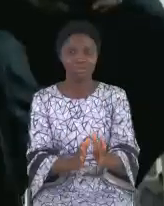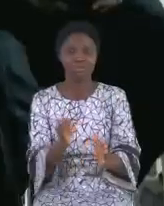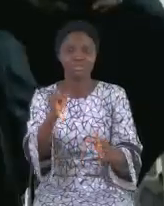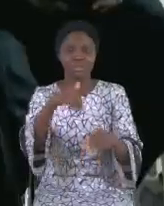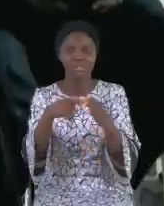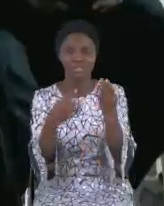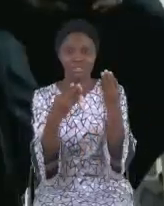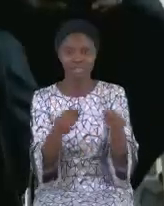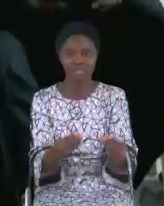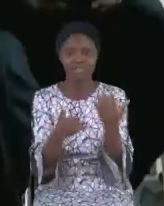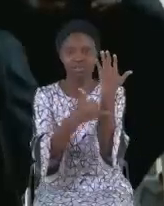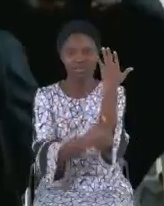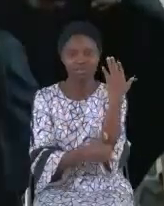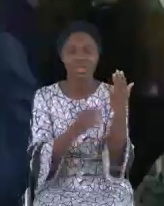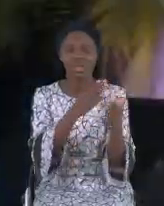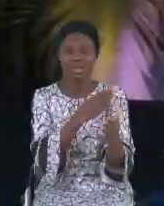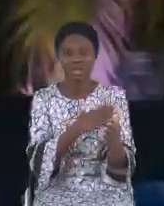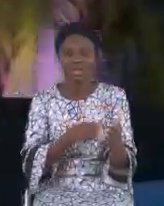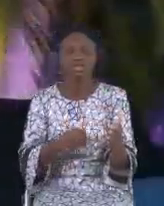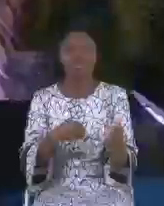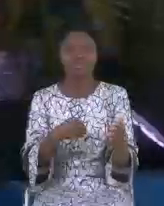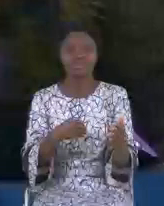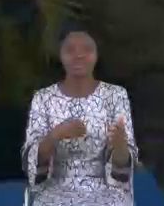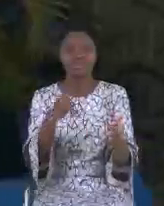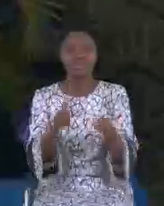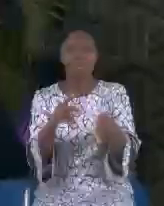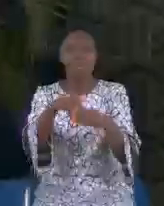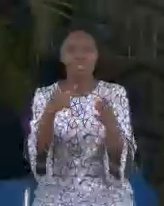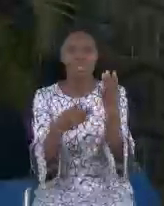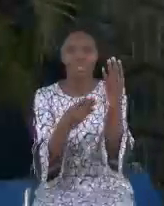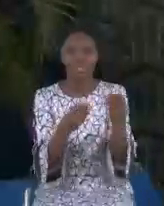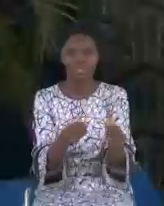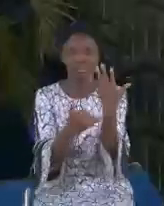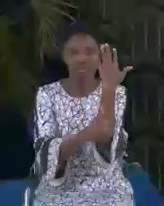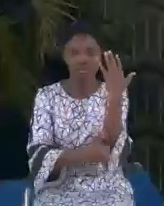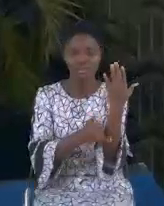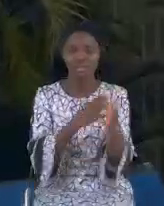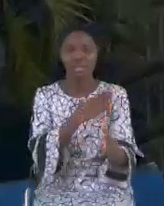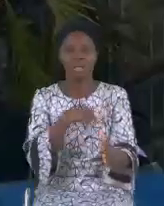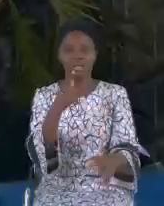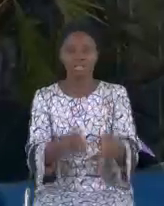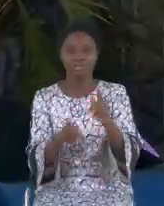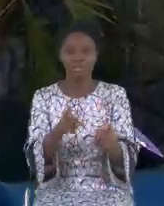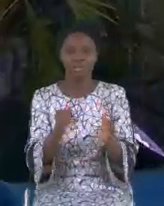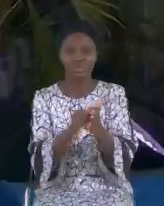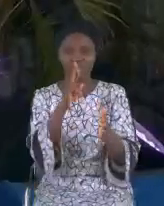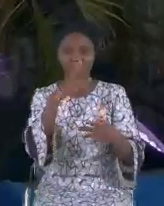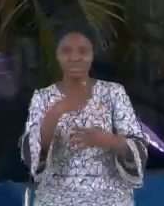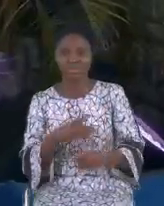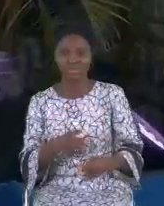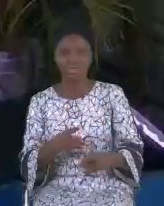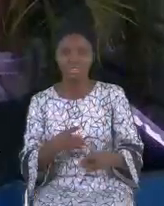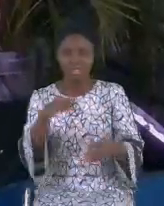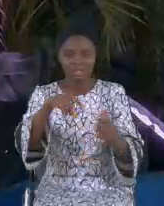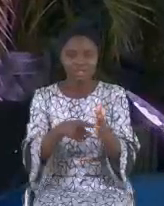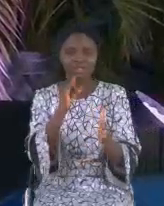the land and the coaches in the land and the people that were interested, this is the way how to